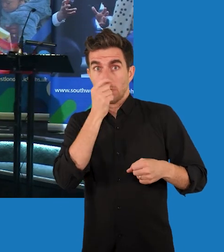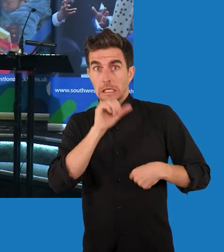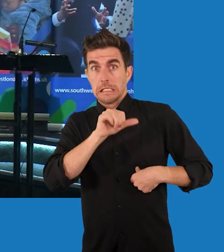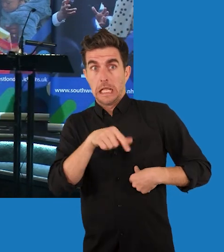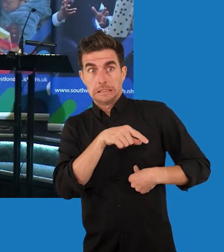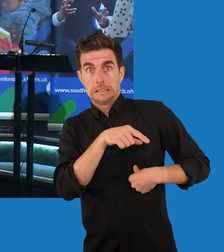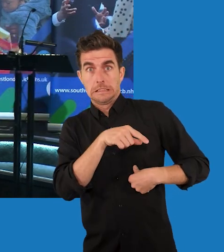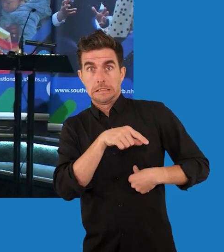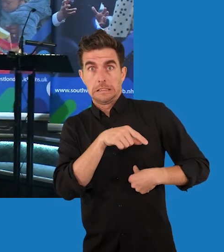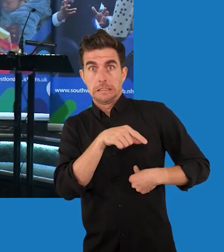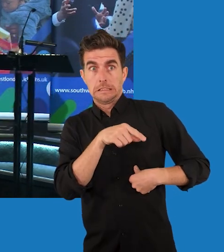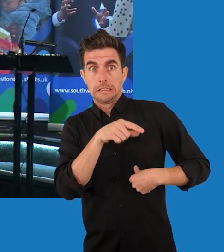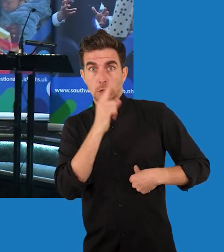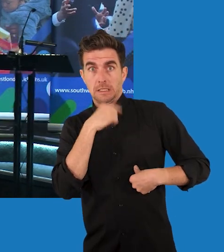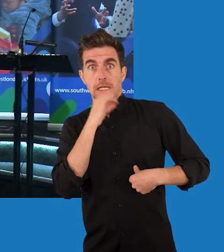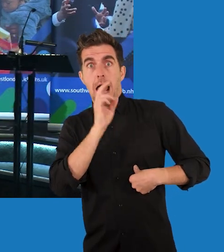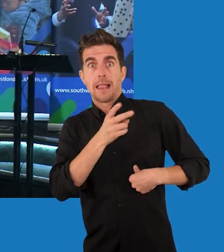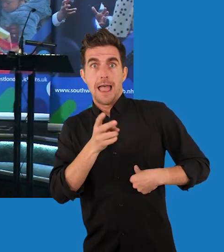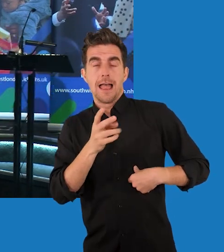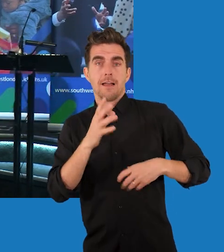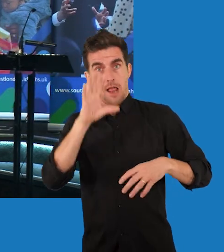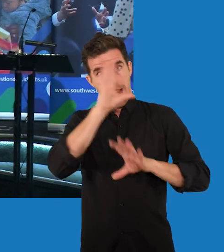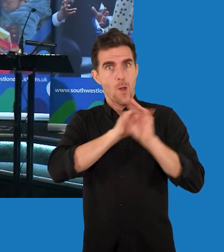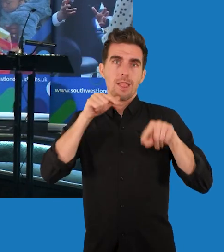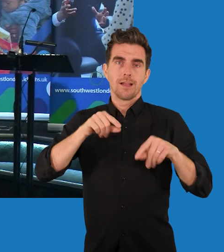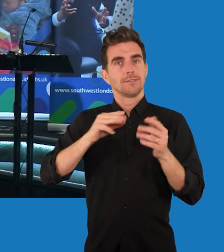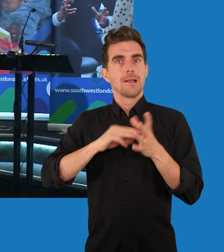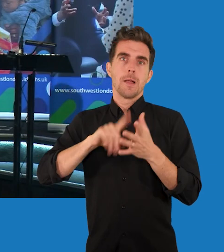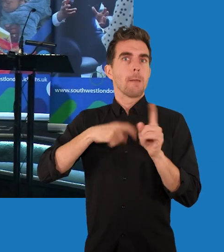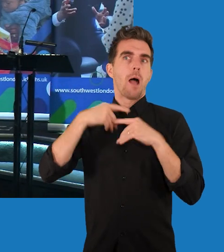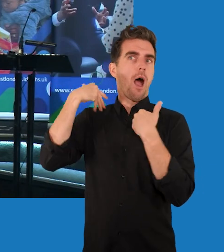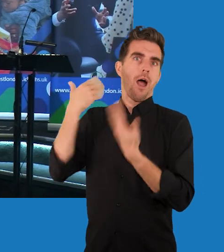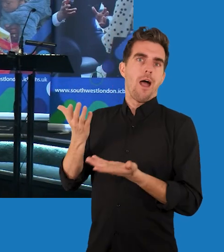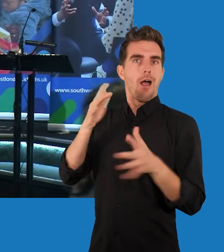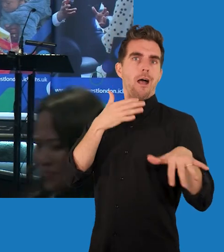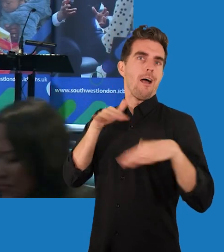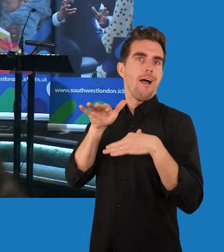because the next one is also for you. This is the Mark show, by the way.